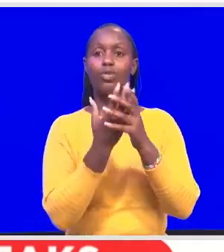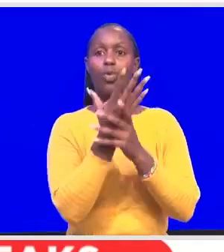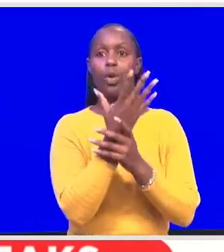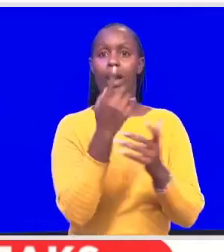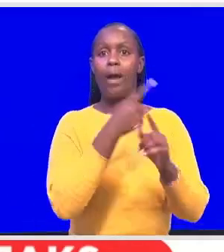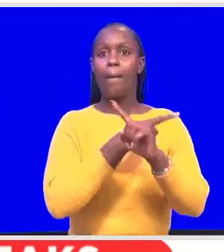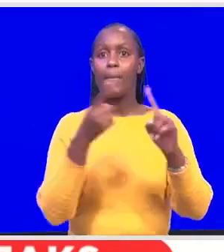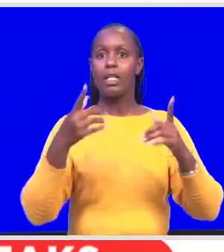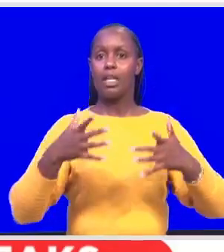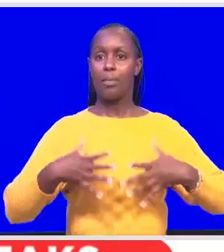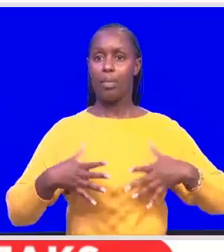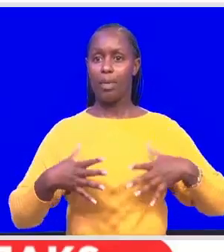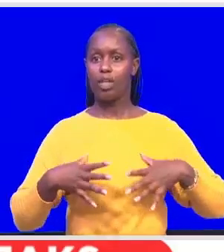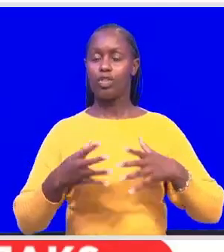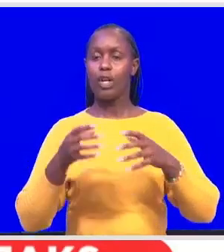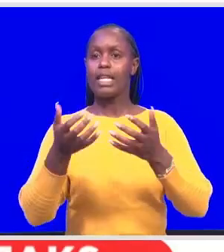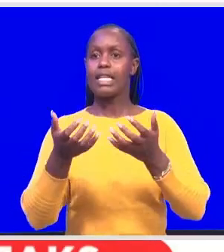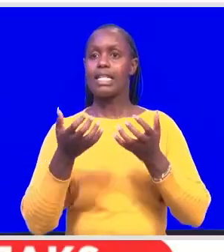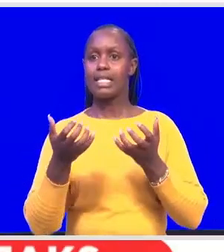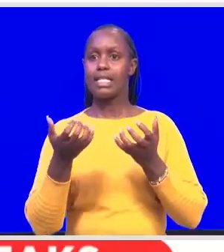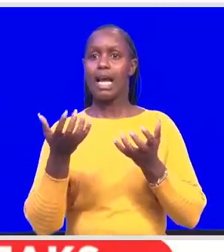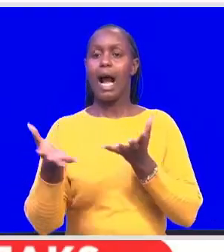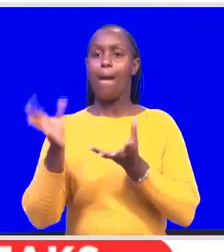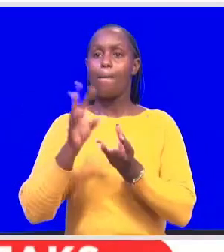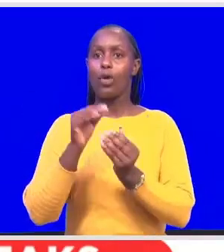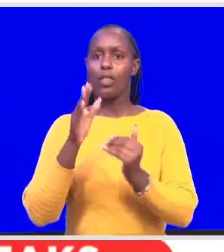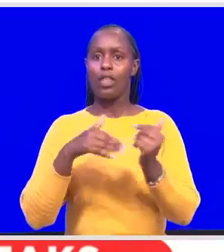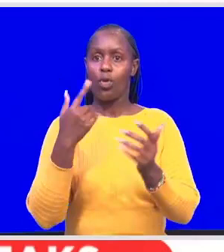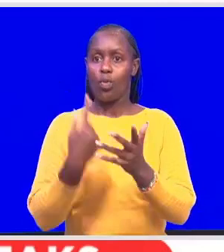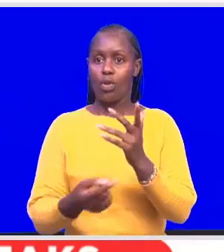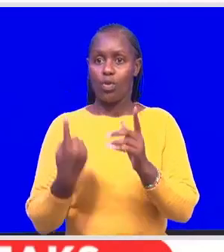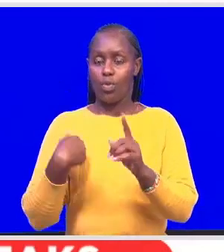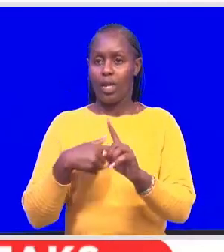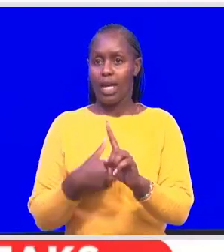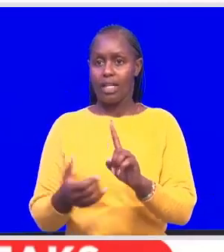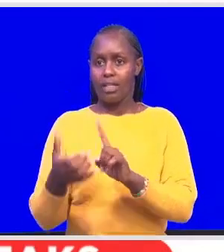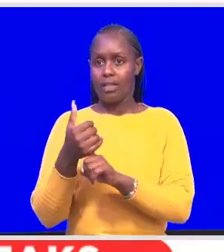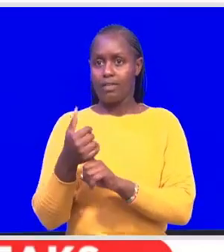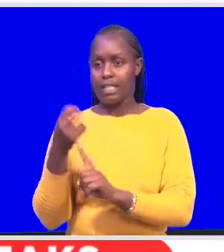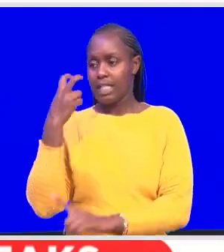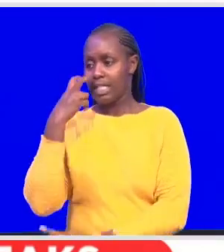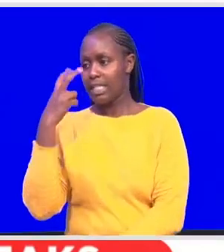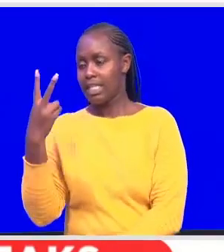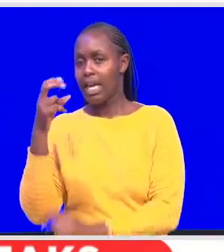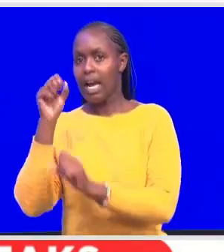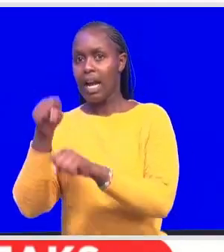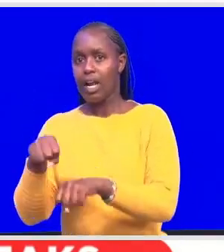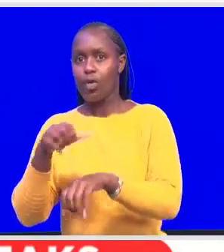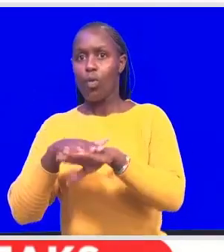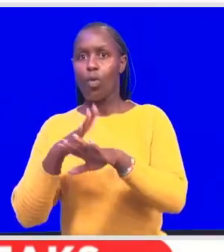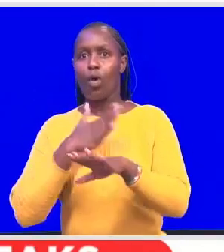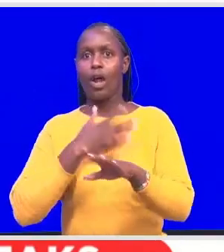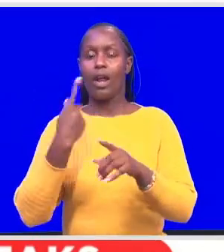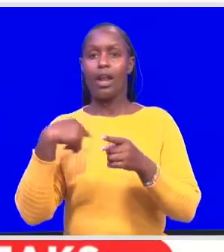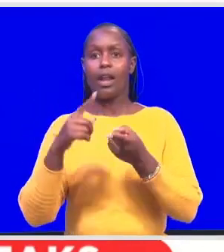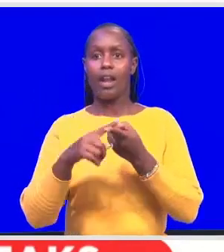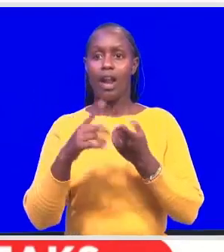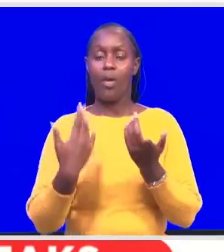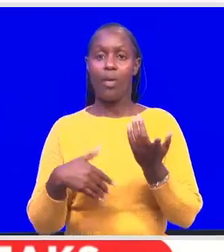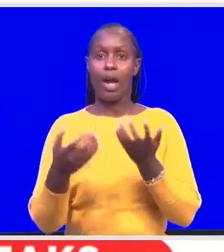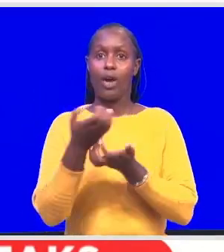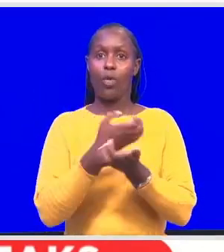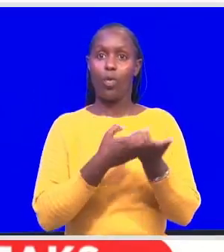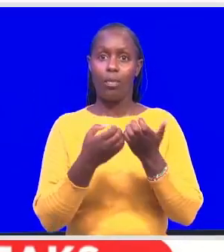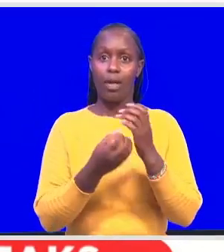is outgrowing whatever we're growing as an economy. And this, of course, can be seen in our inflation and the rate at which our economy has